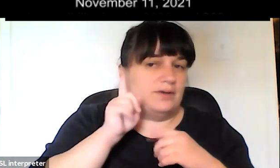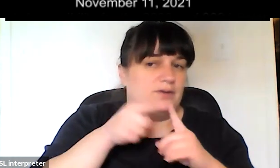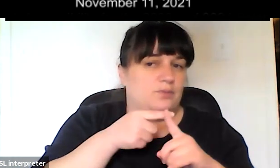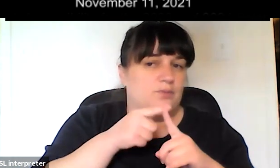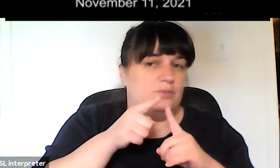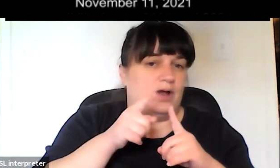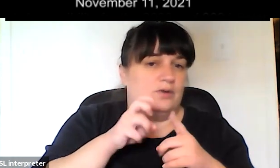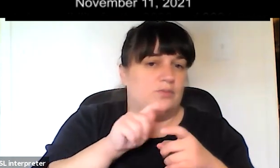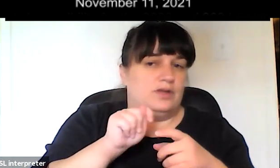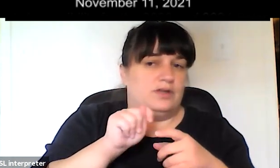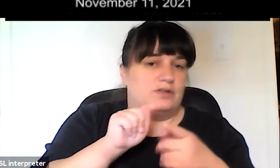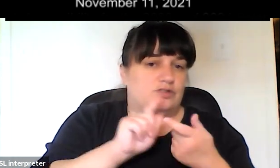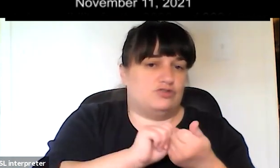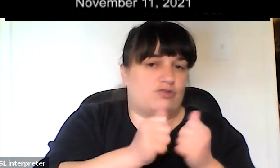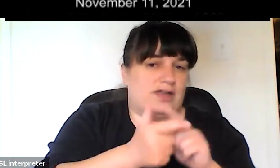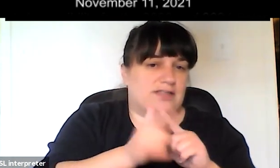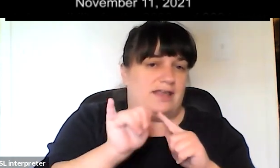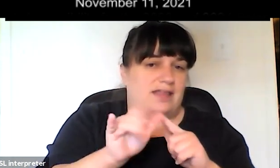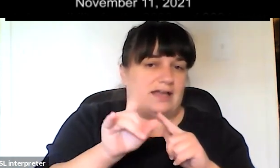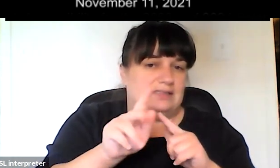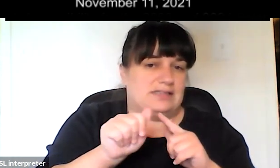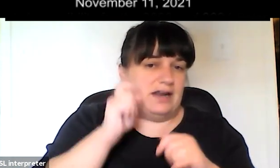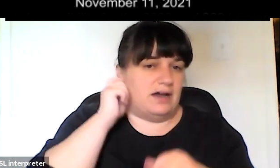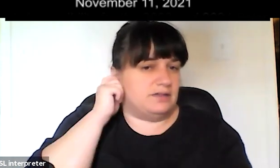translate that data.